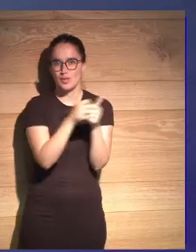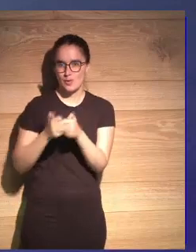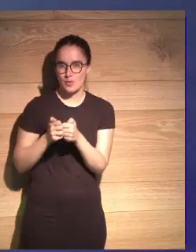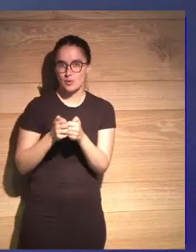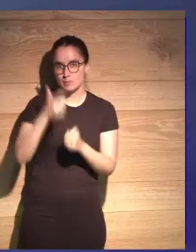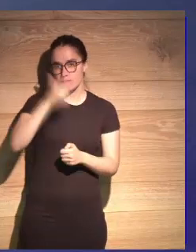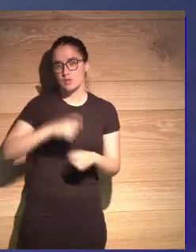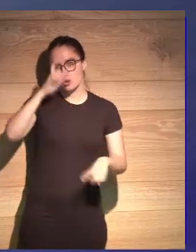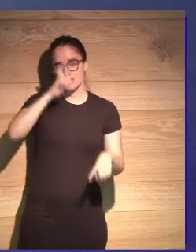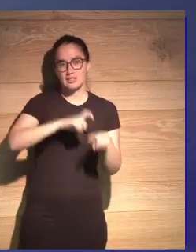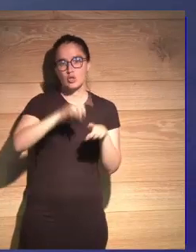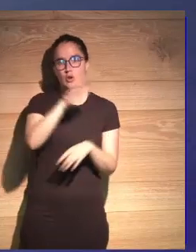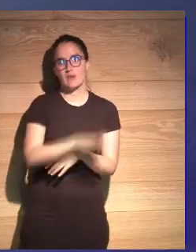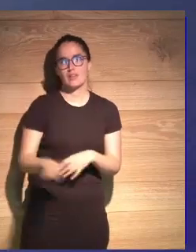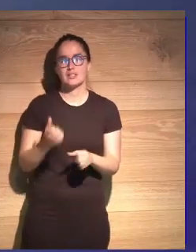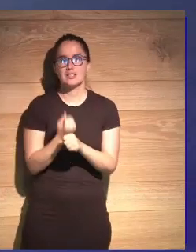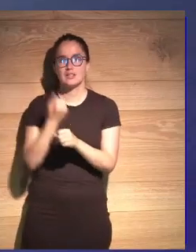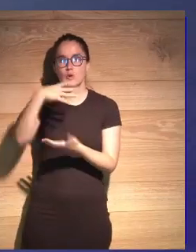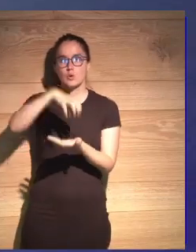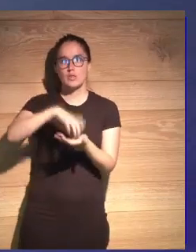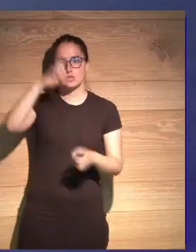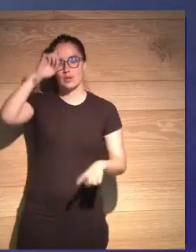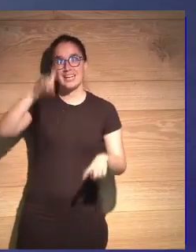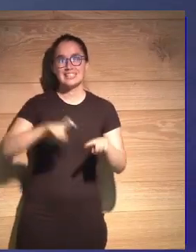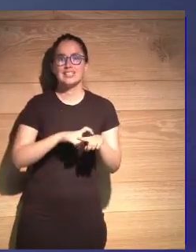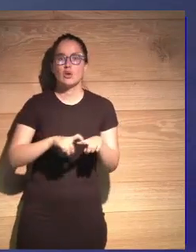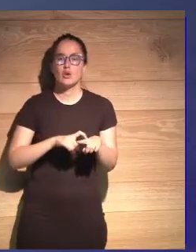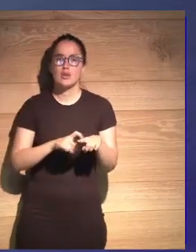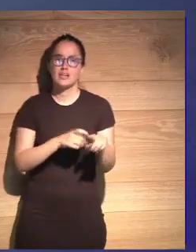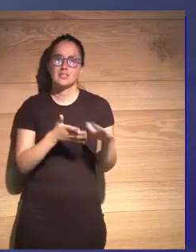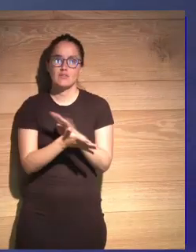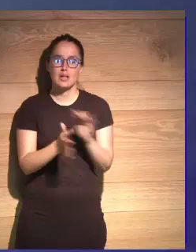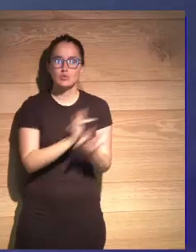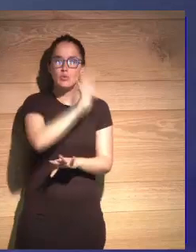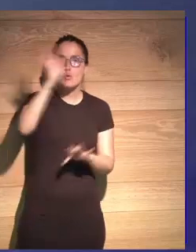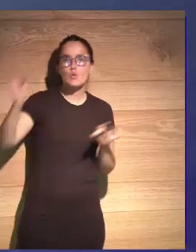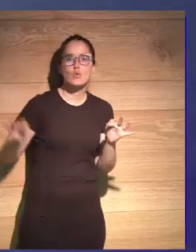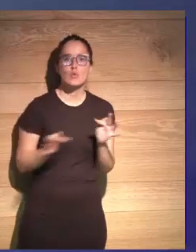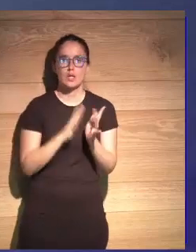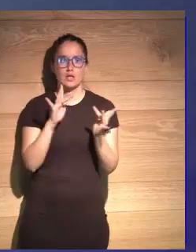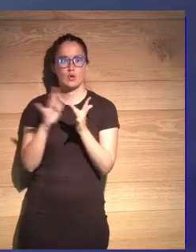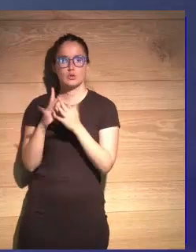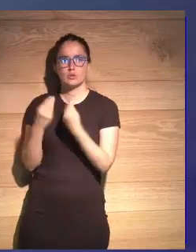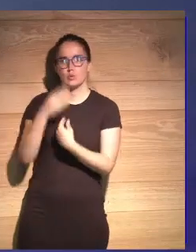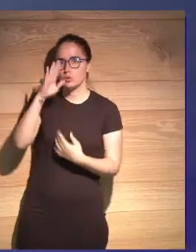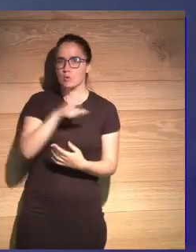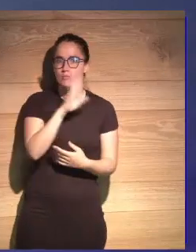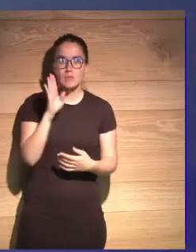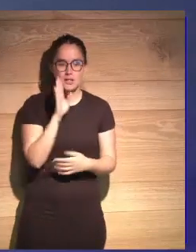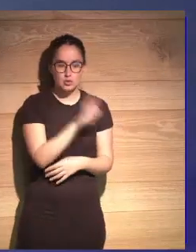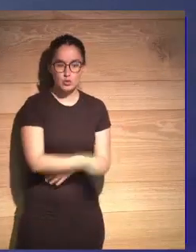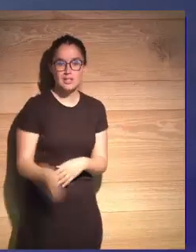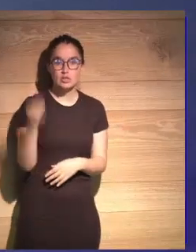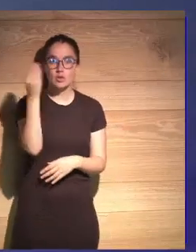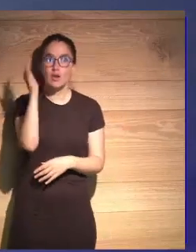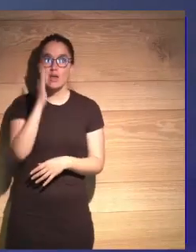which is linked with video games. I'm a children's psychologist and I work in a psychology center, so I'm always